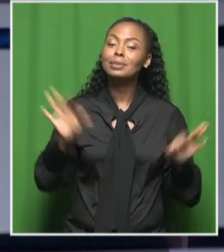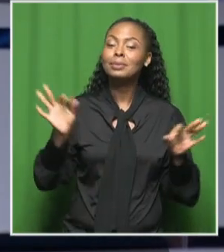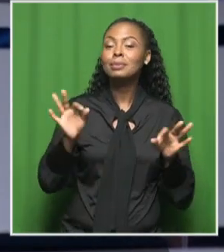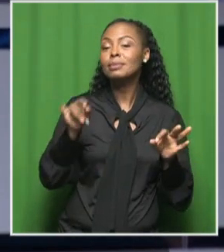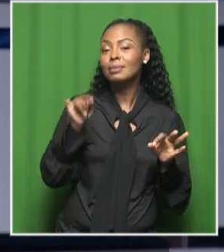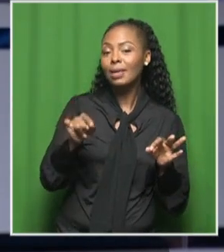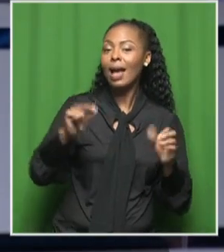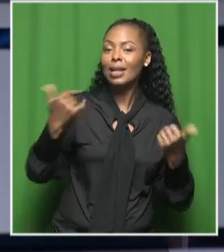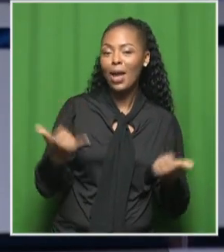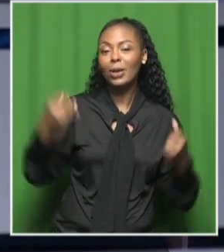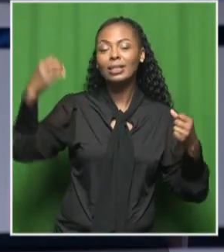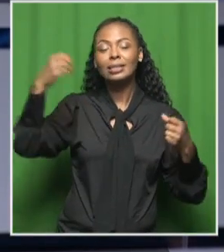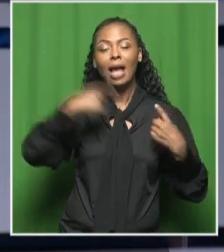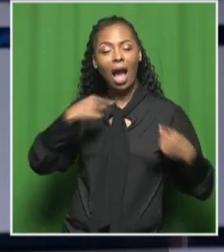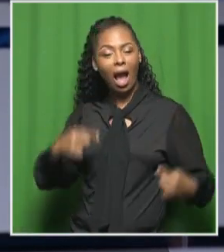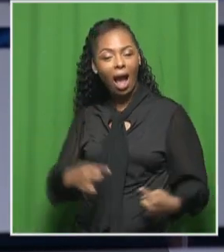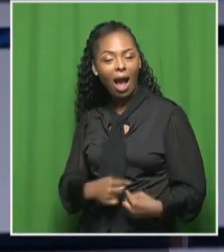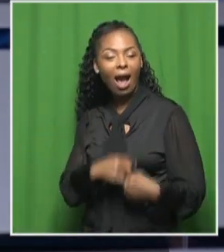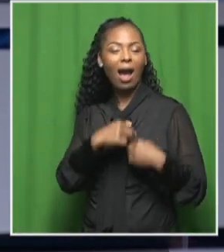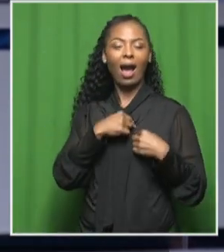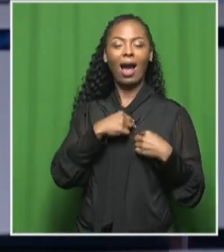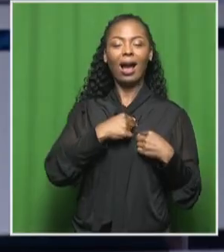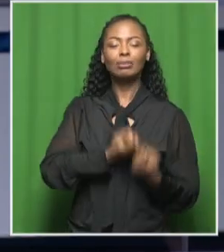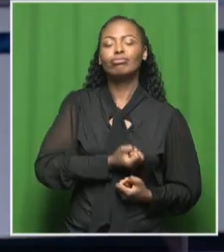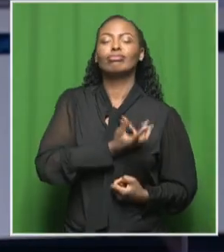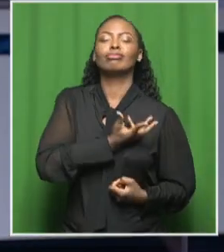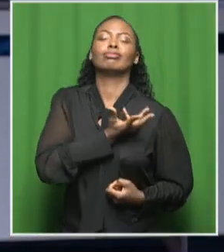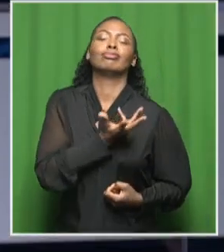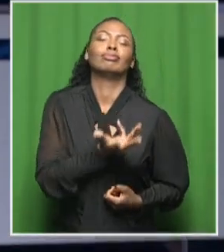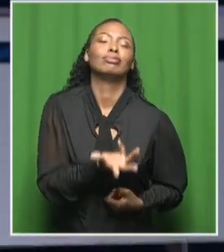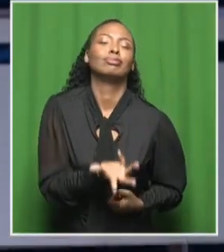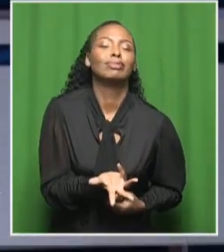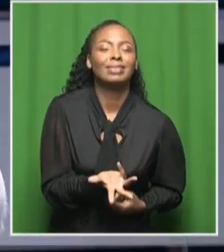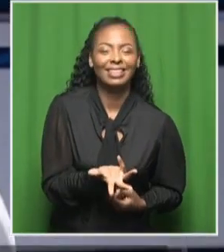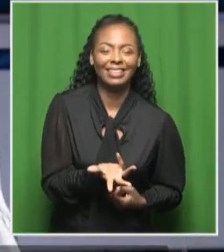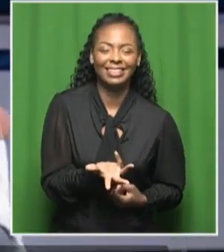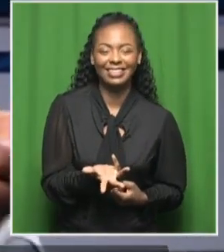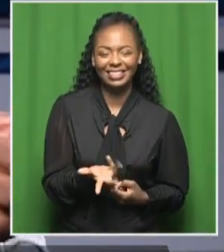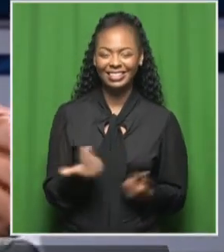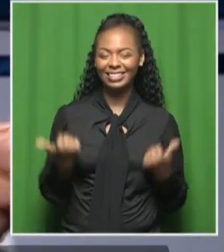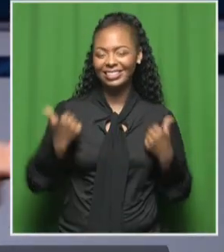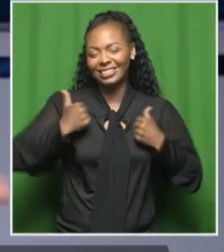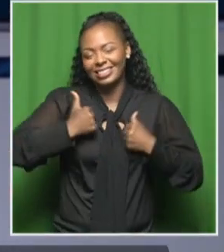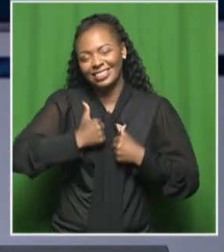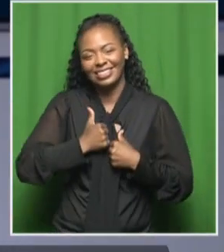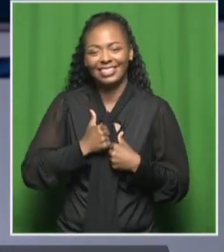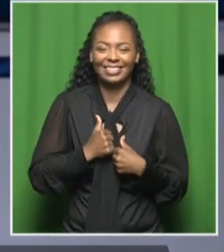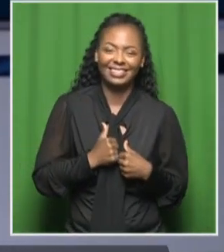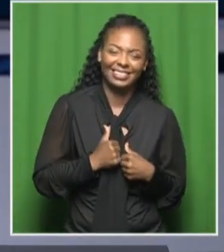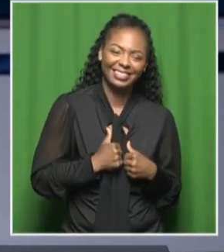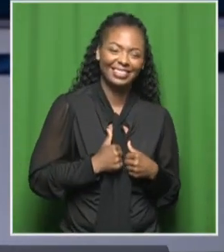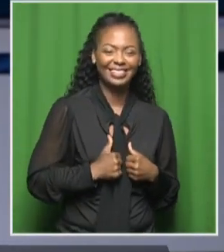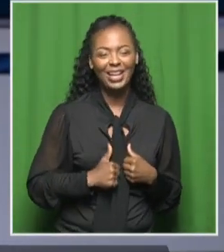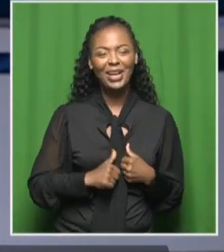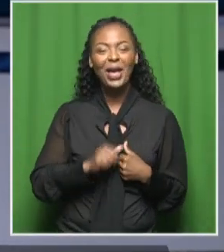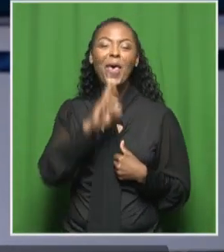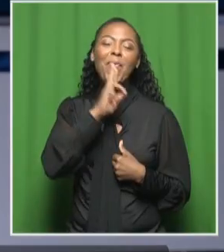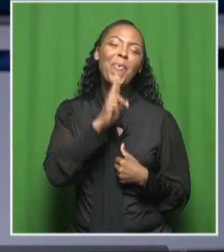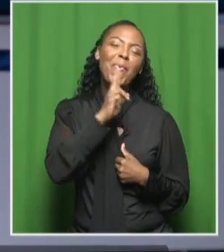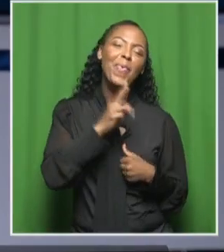Turn on your hot light. Put on that old red